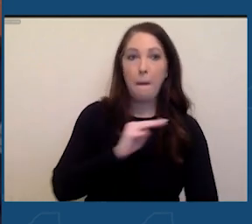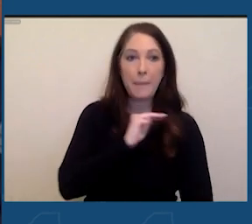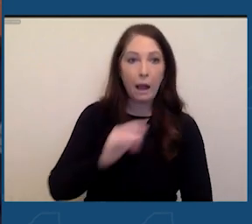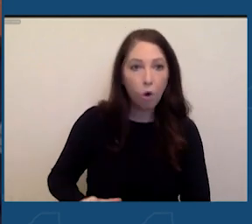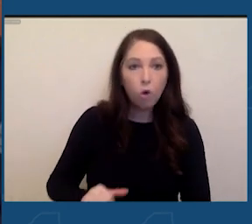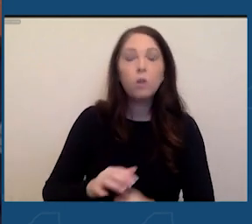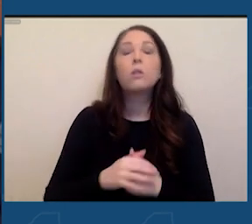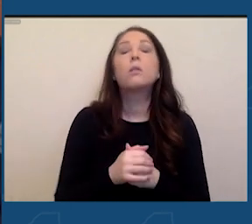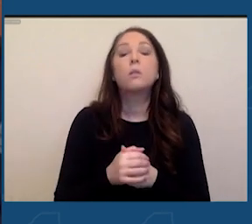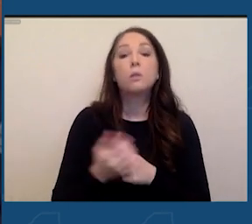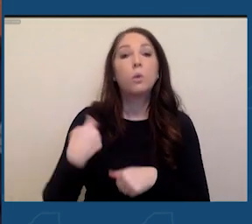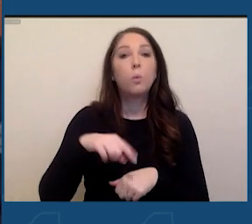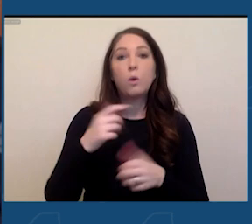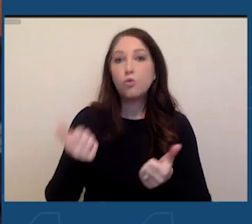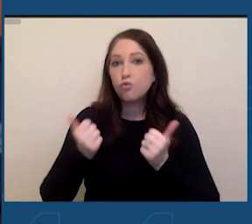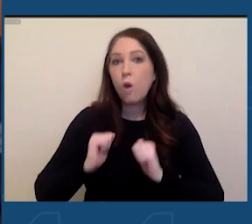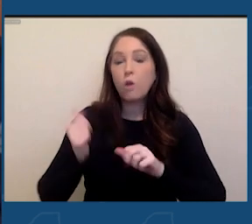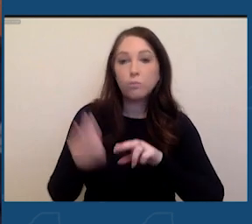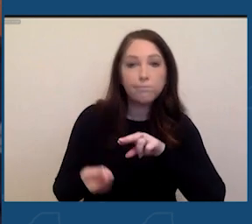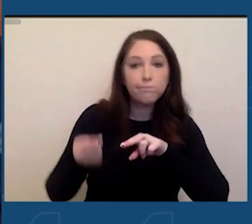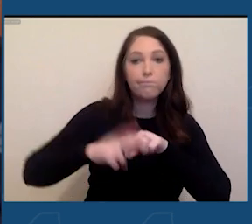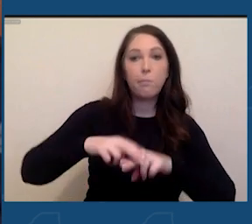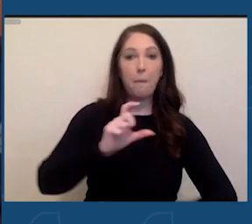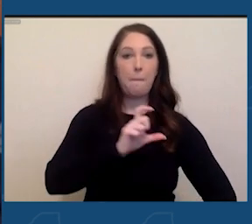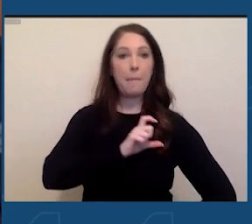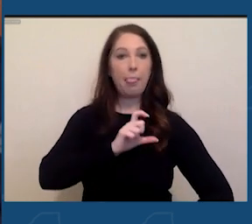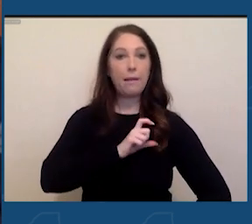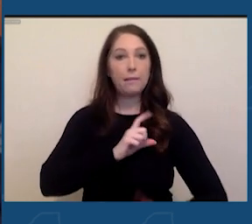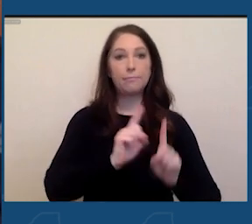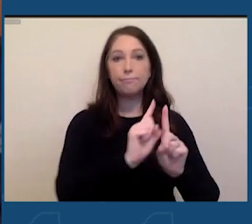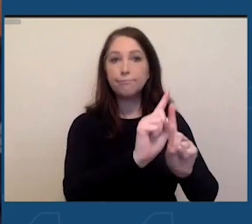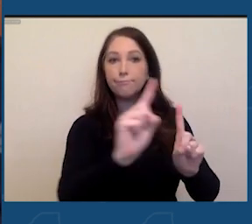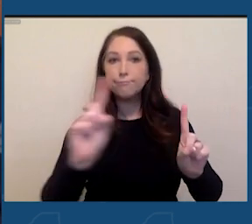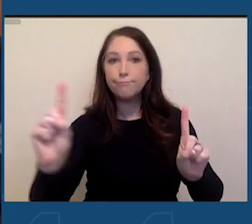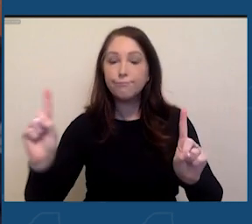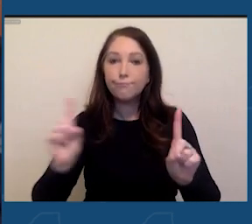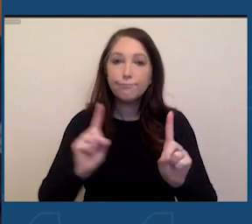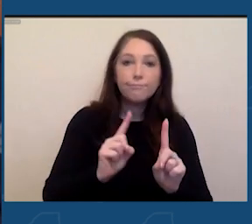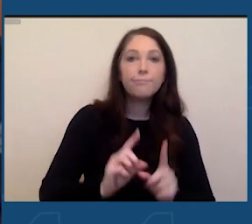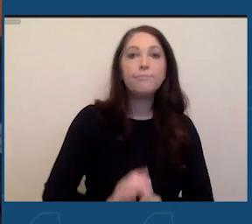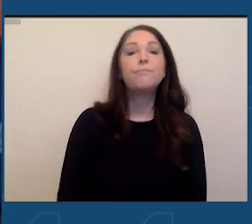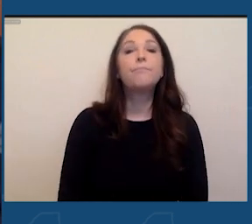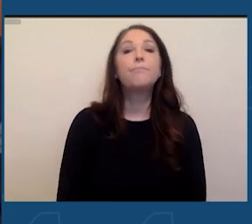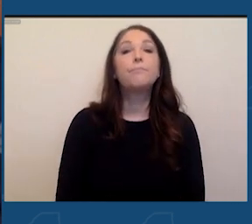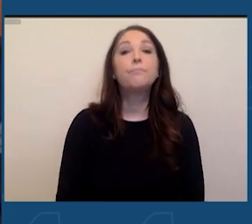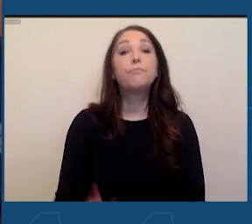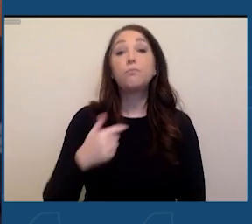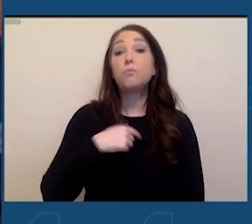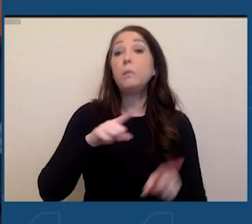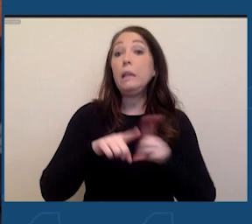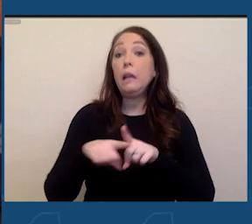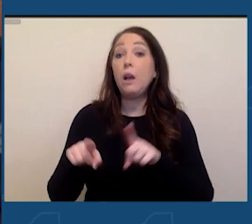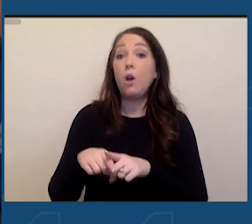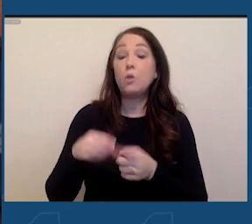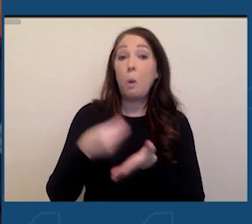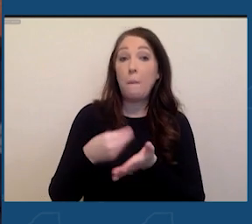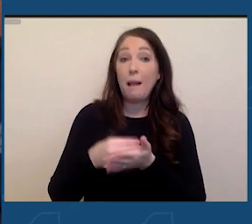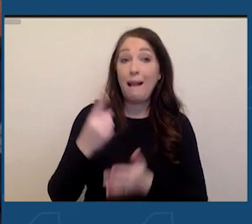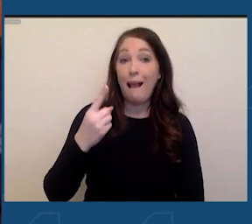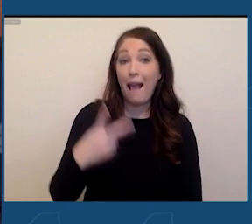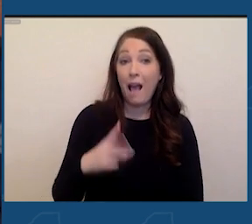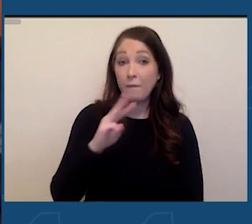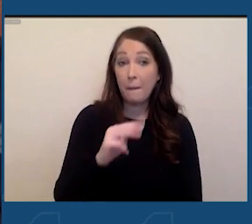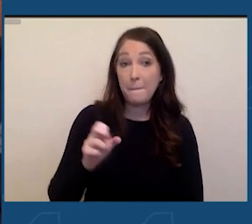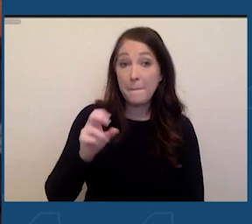increasing police presence, but also I funded $500,000 for violence